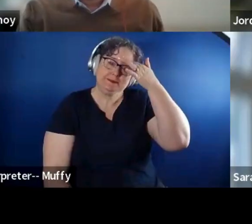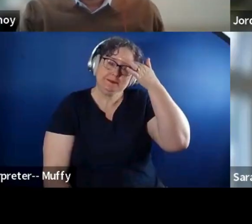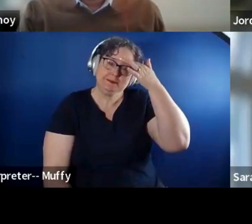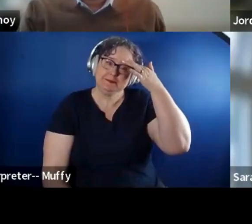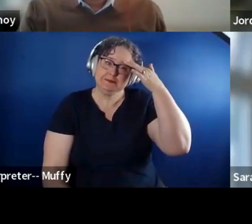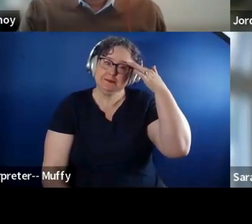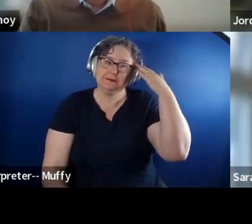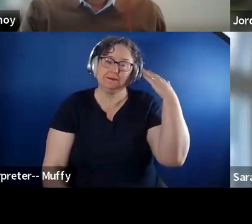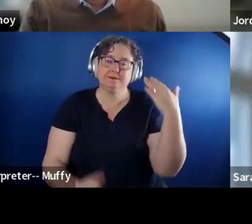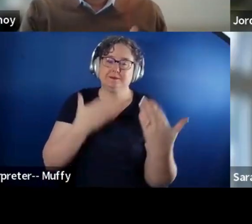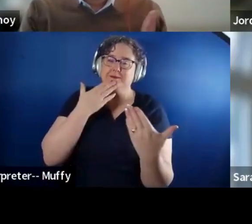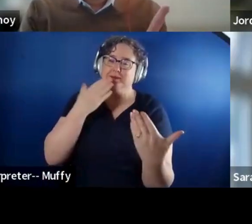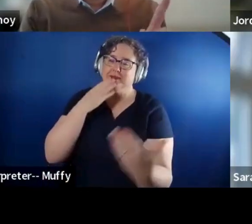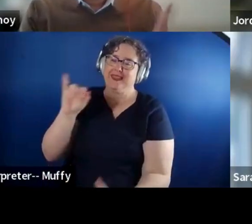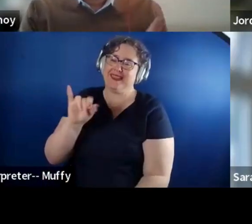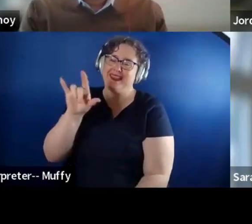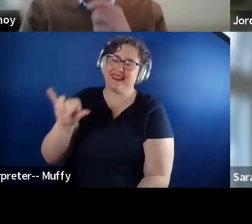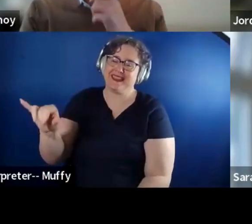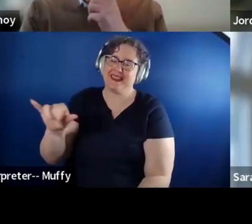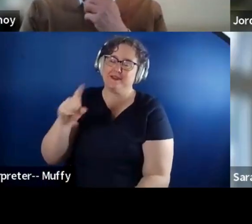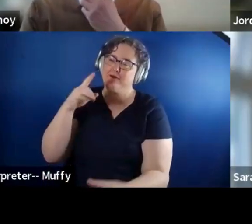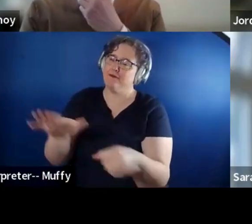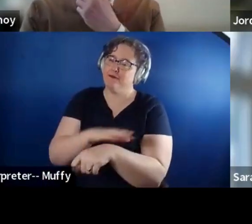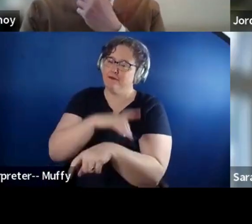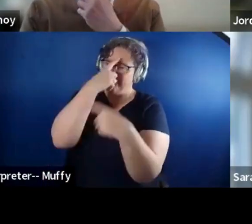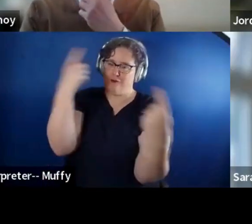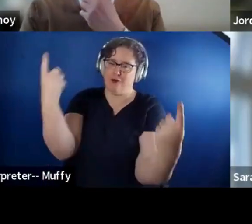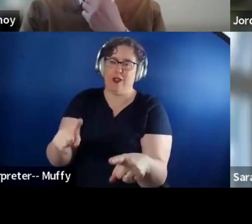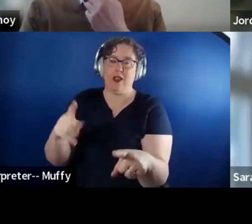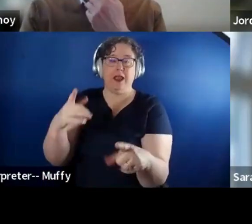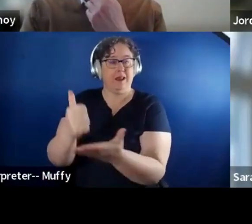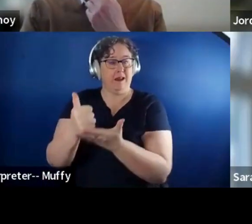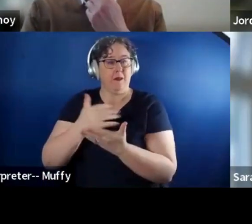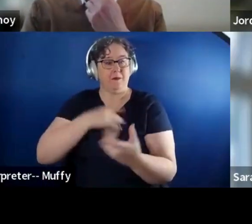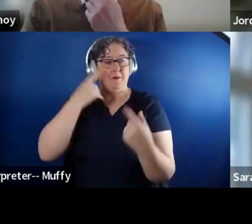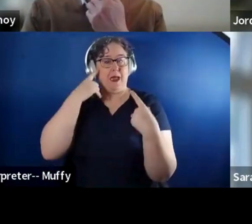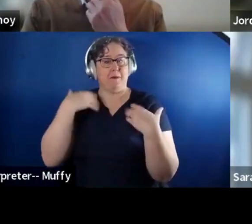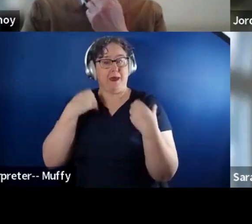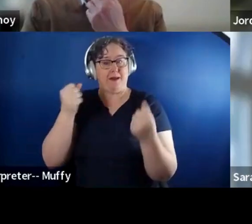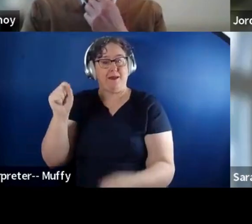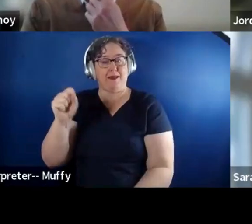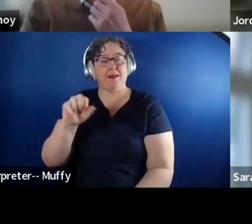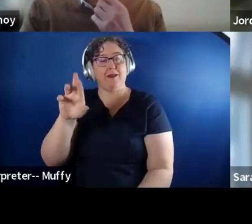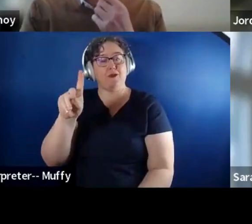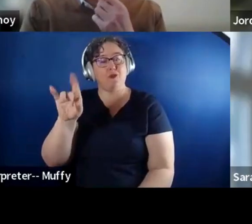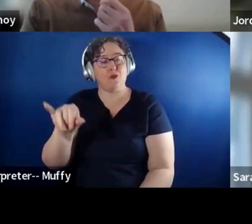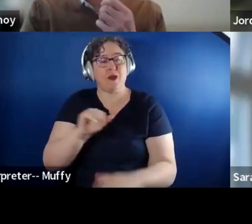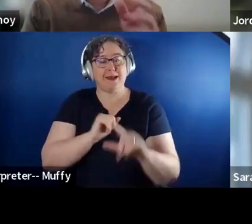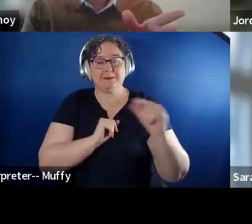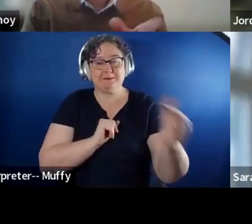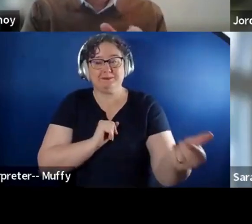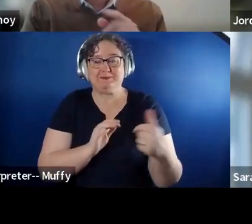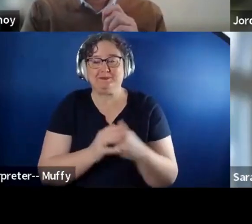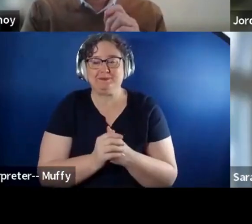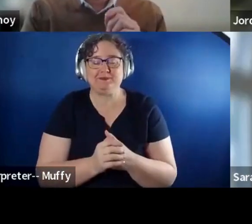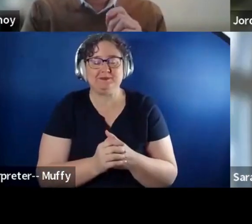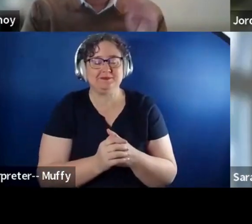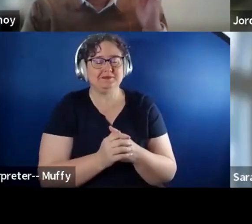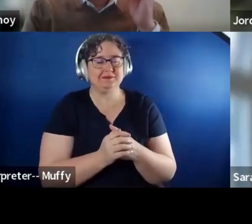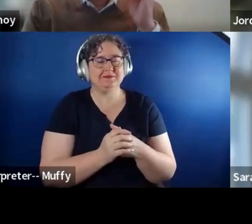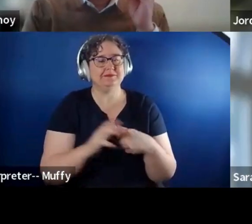Thank you so much, Joy. Totally agree. It very much helps my mental health. Yeah, Randy. Yeah, just a quick